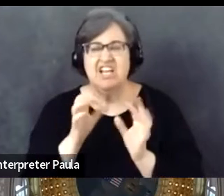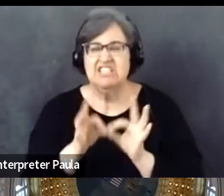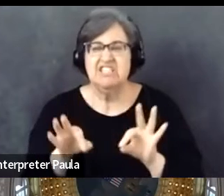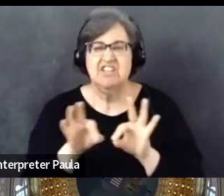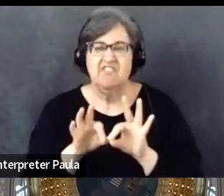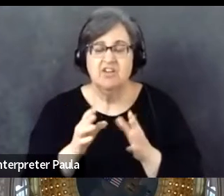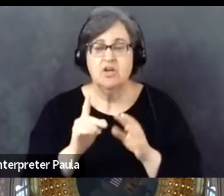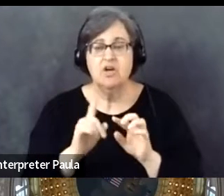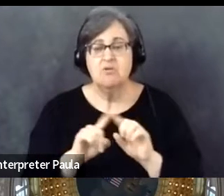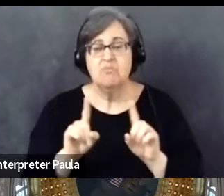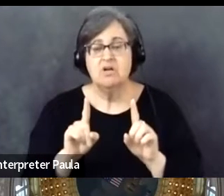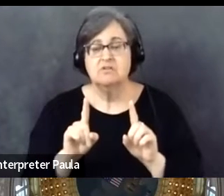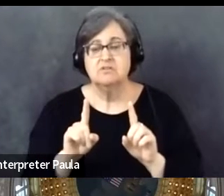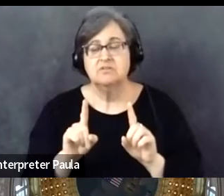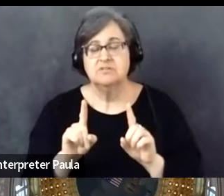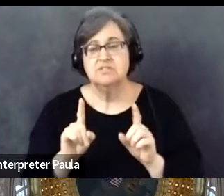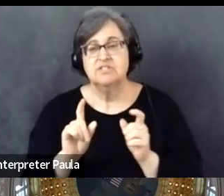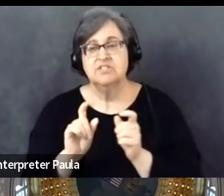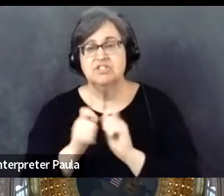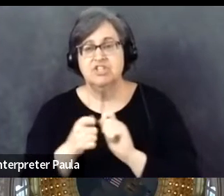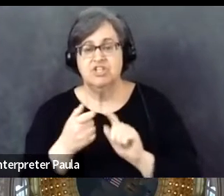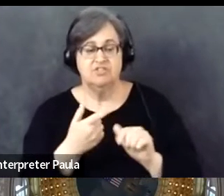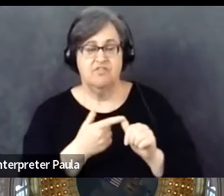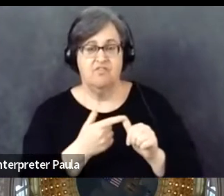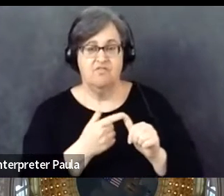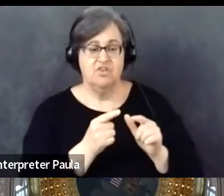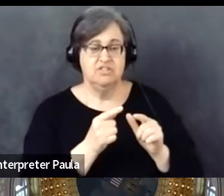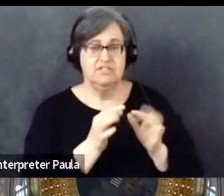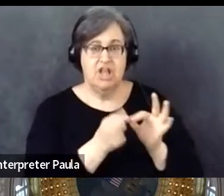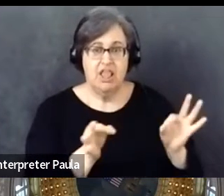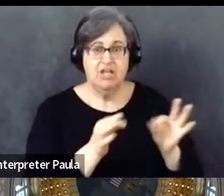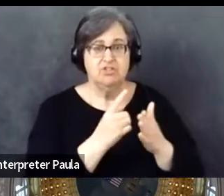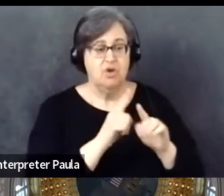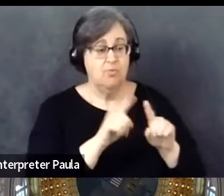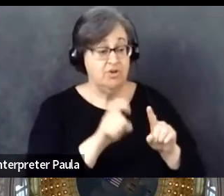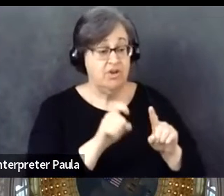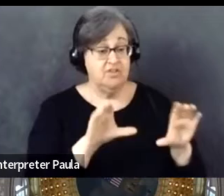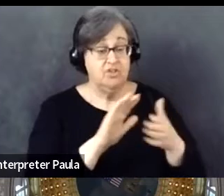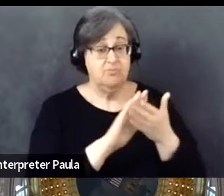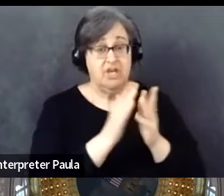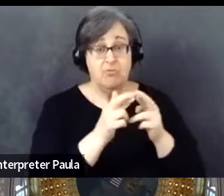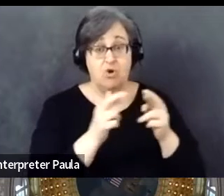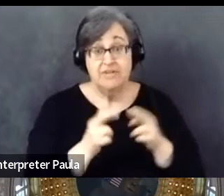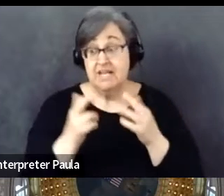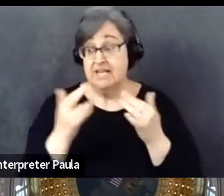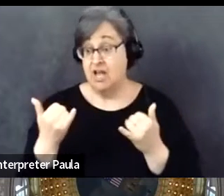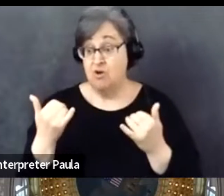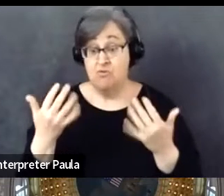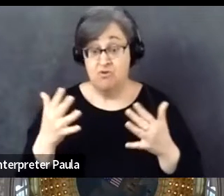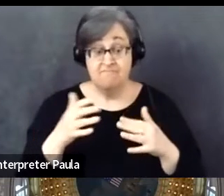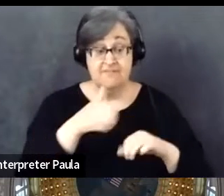from the initial language. Talked about what you had to do to become a region. Now that we have